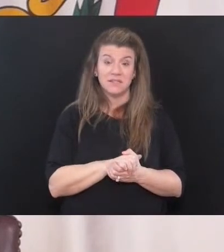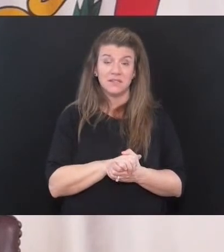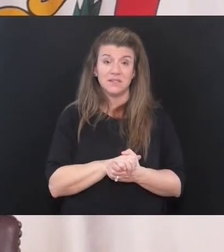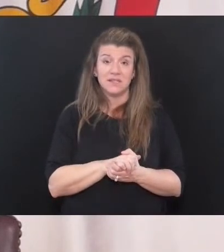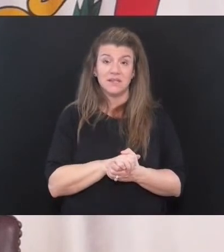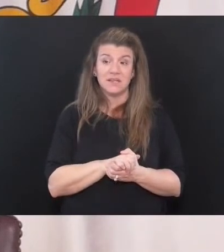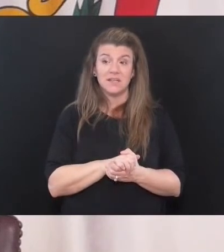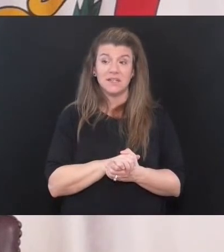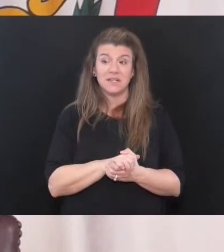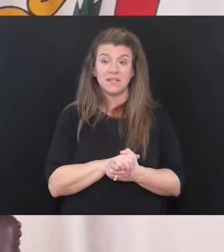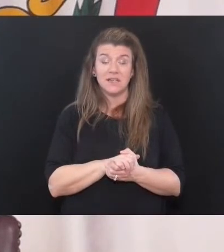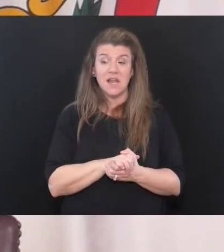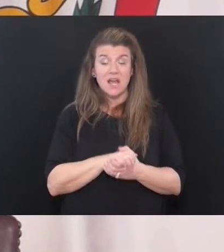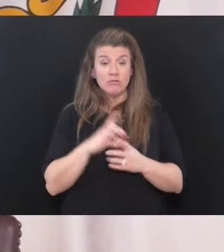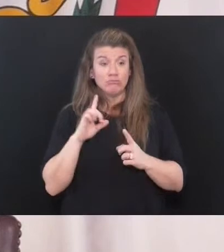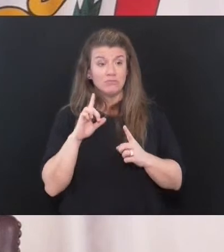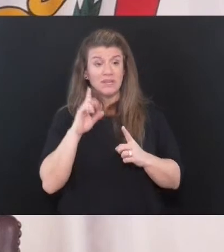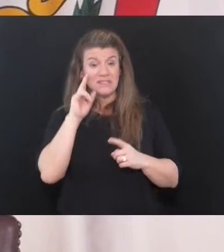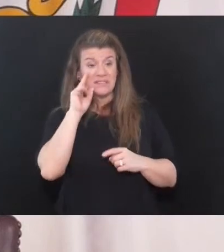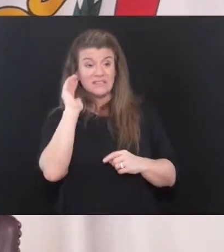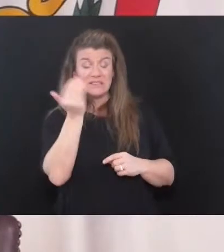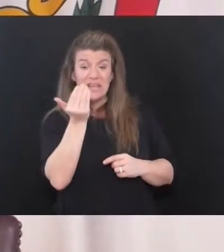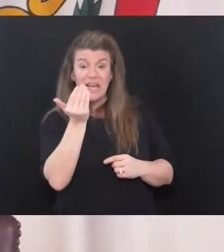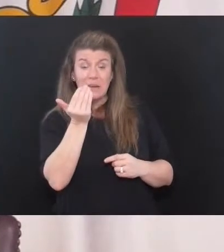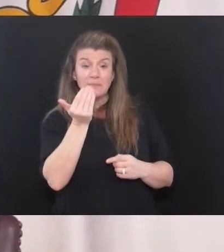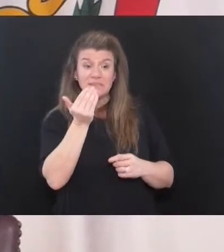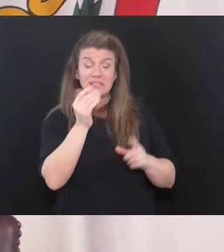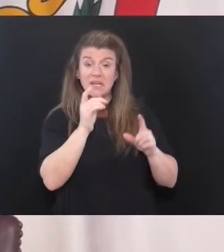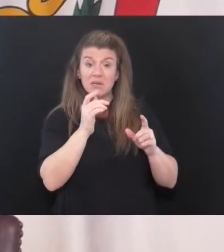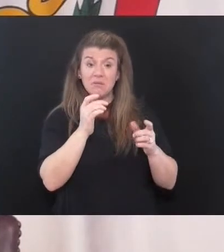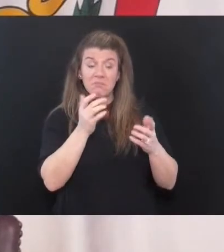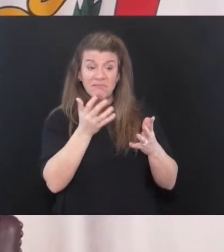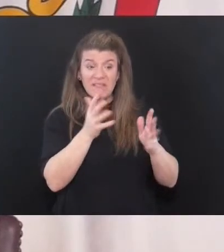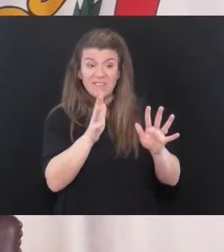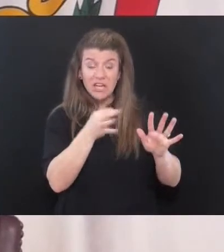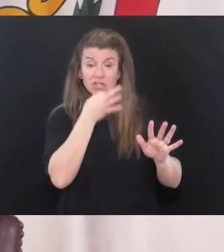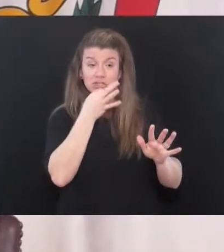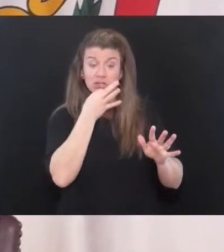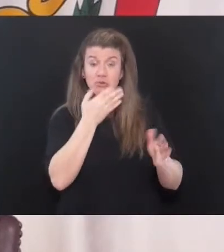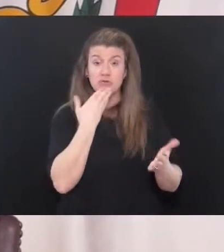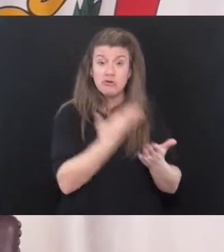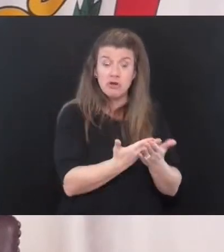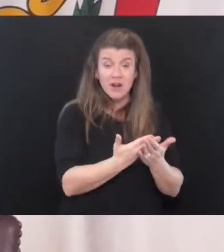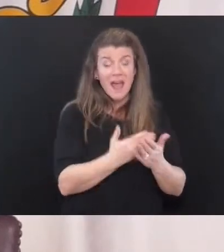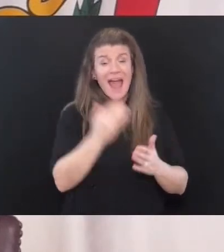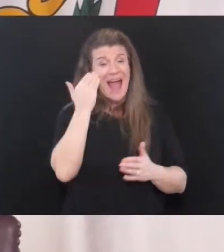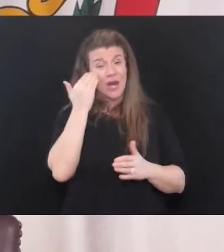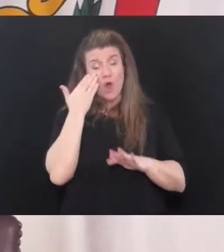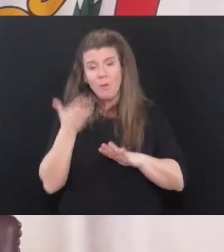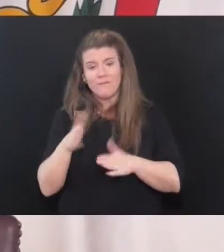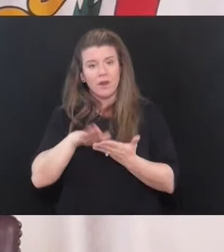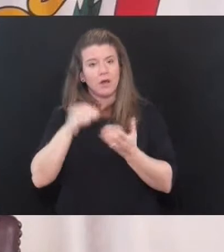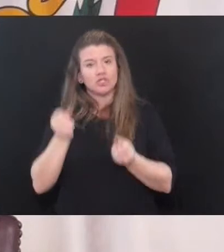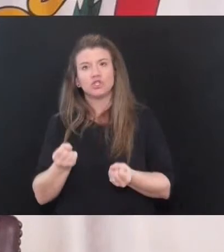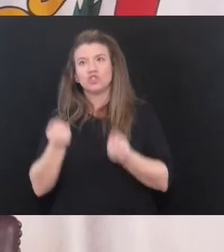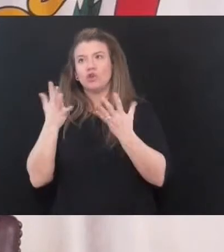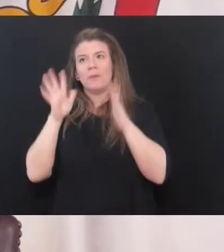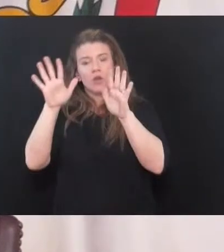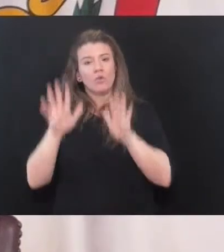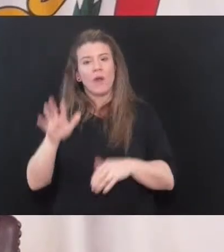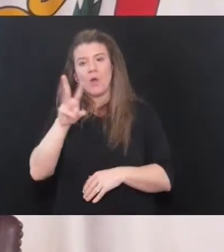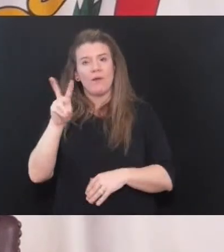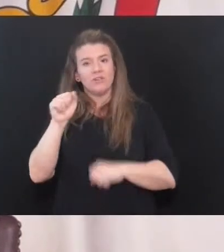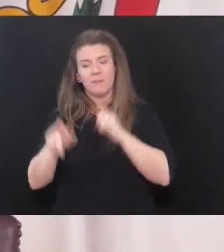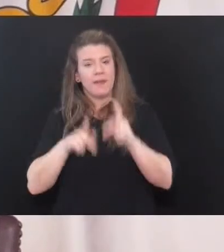it's ended awfully good, even though we have lost 2,565 great West Virginians. And the only